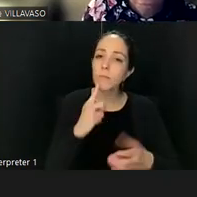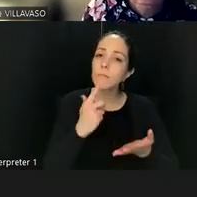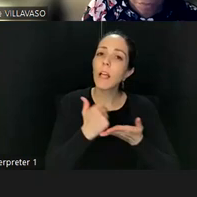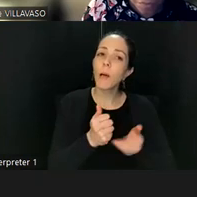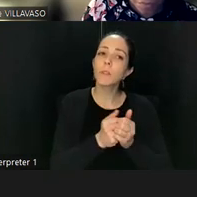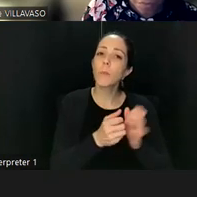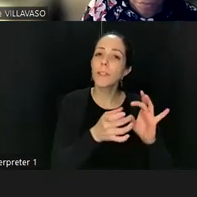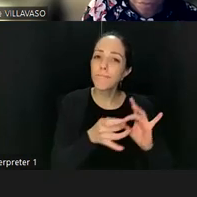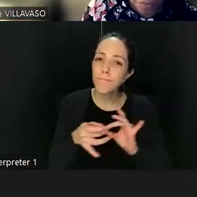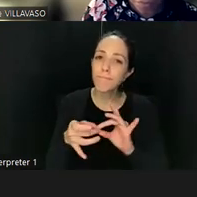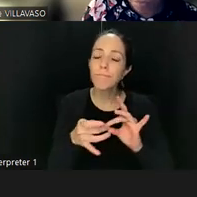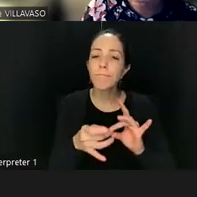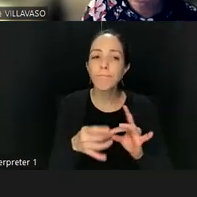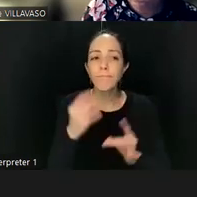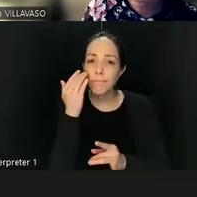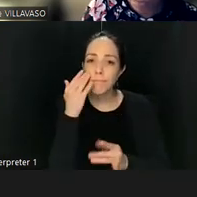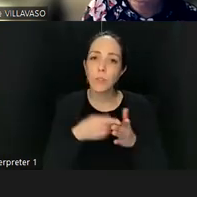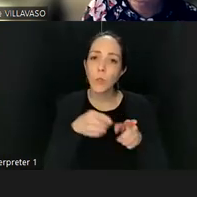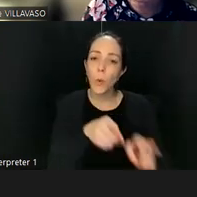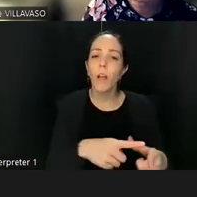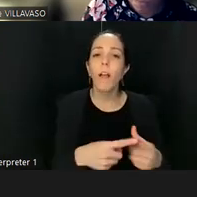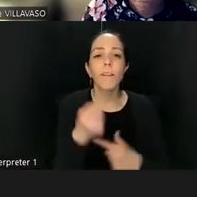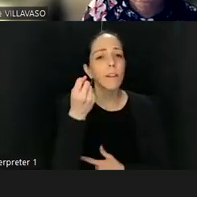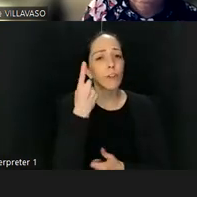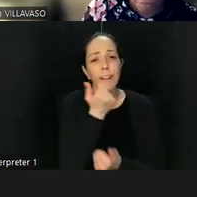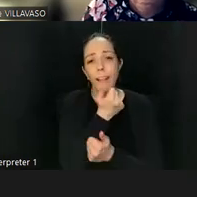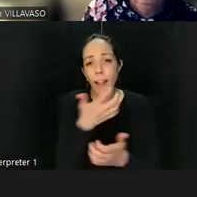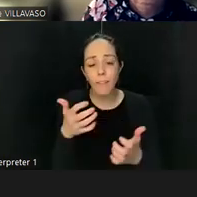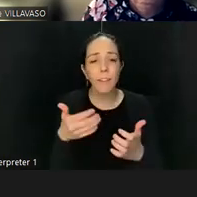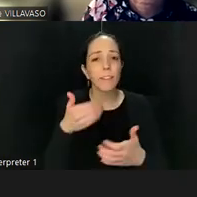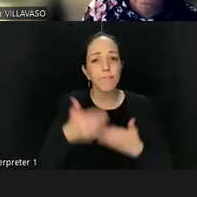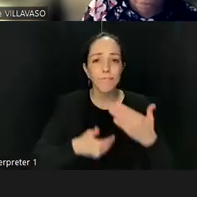And as Ms. Ione was saying, understanding all these ins and outs.